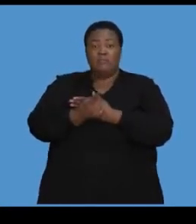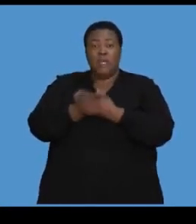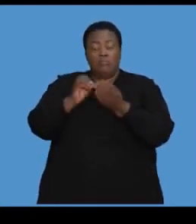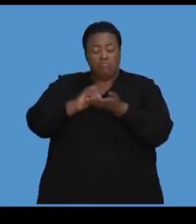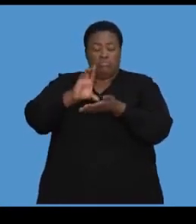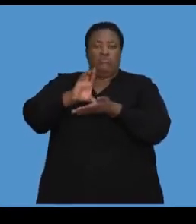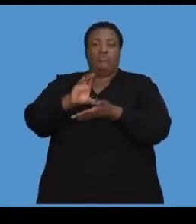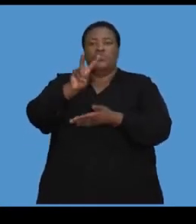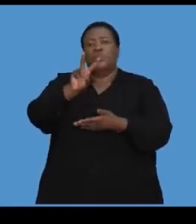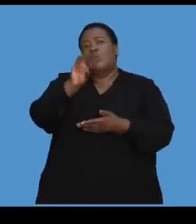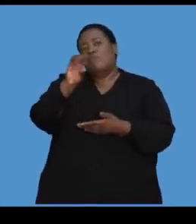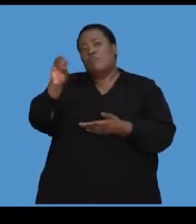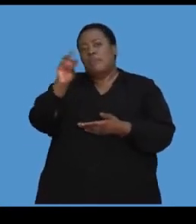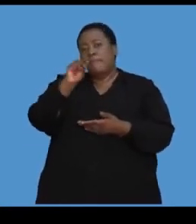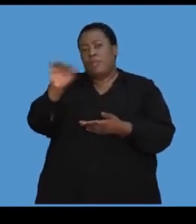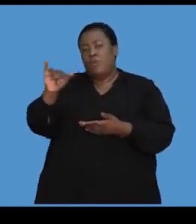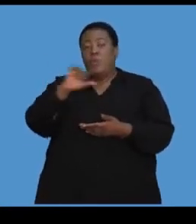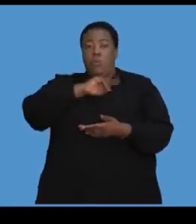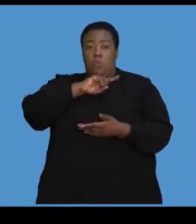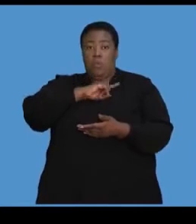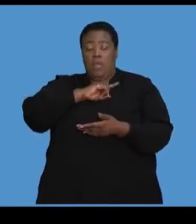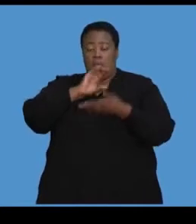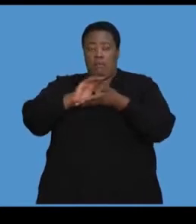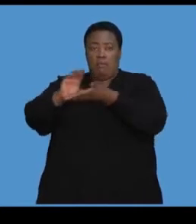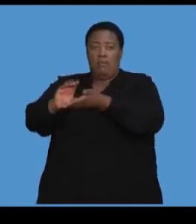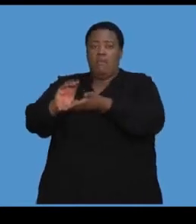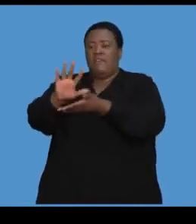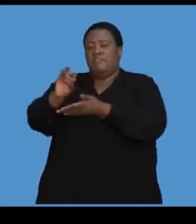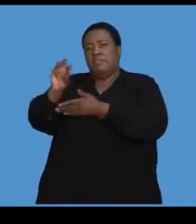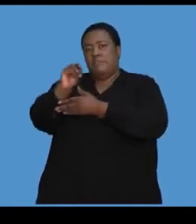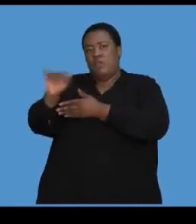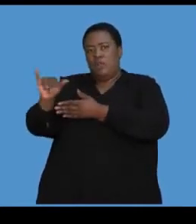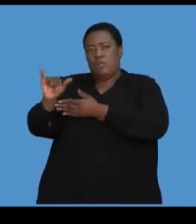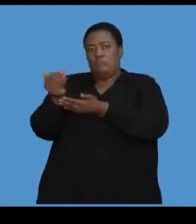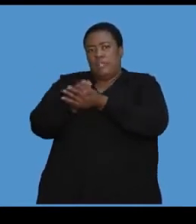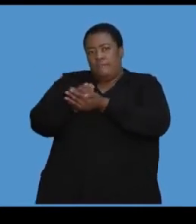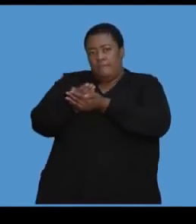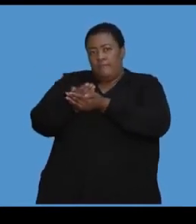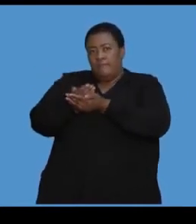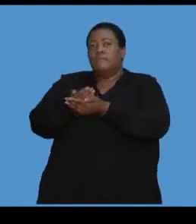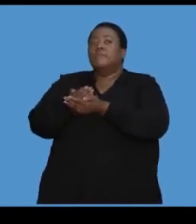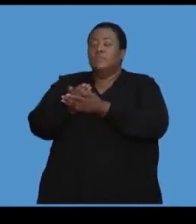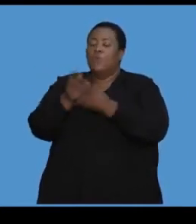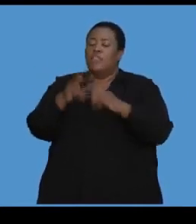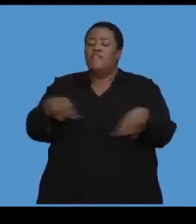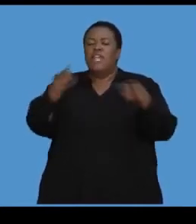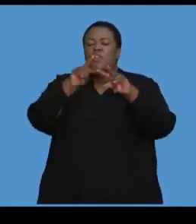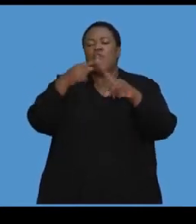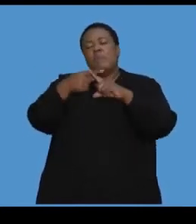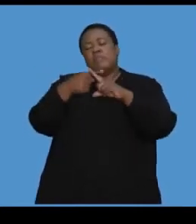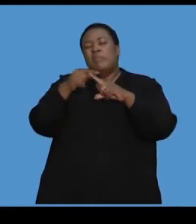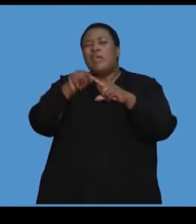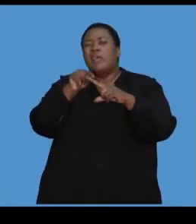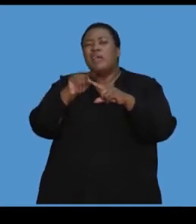by 200 million as a result of an investment of 50 million, what is the value of the multiplier